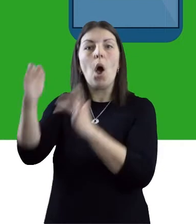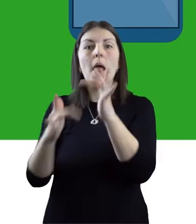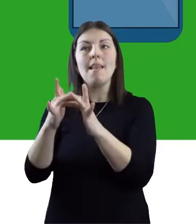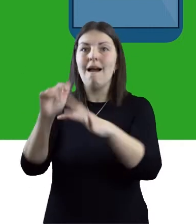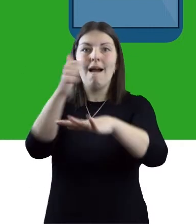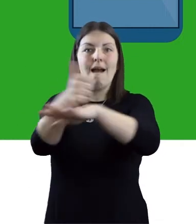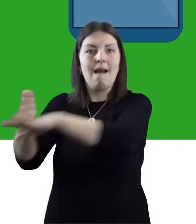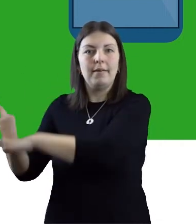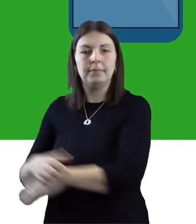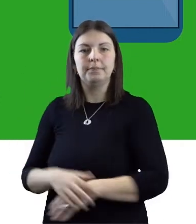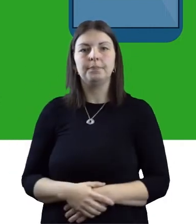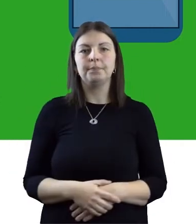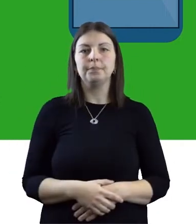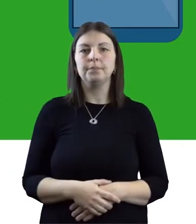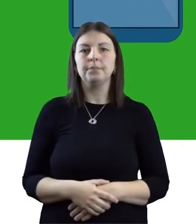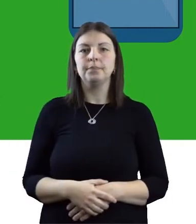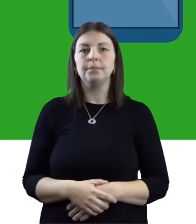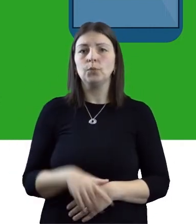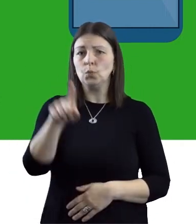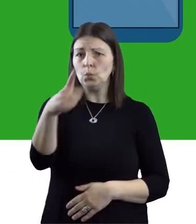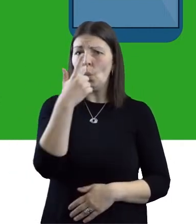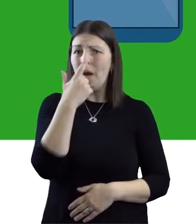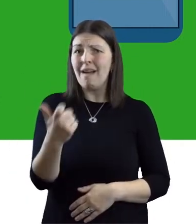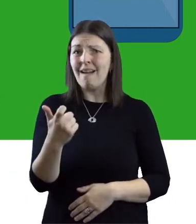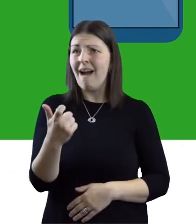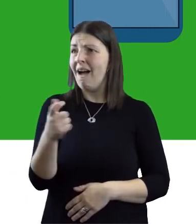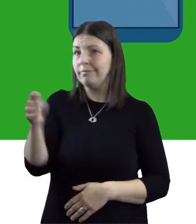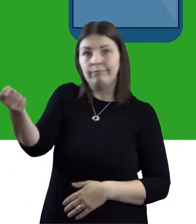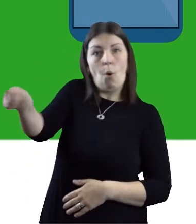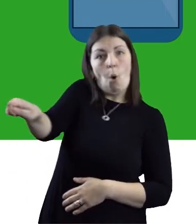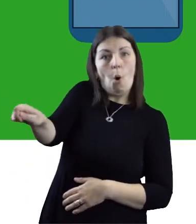on across different types of accounts on the CyberAware website.